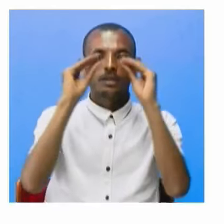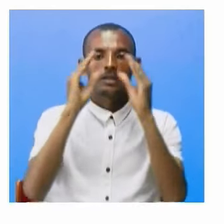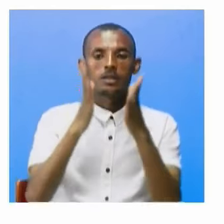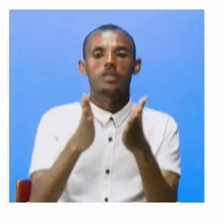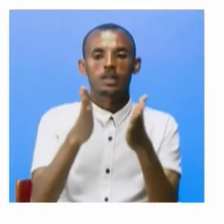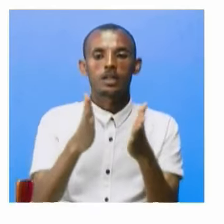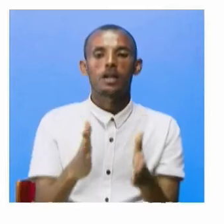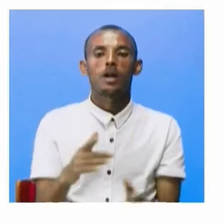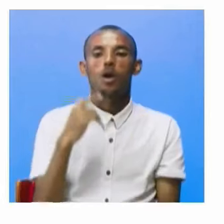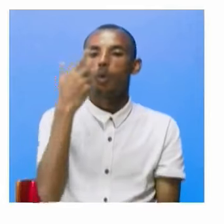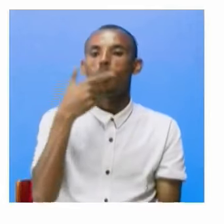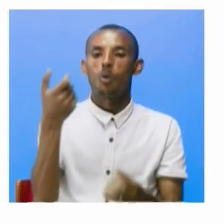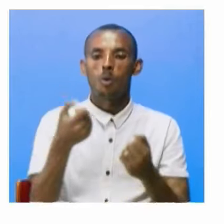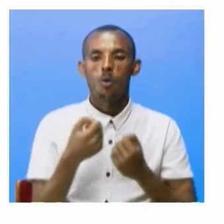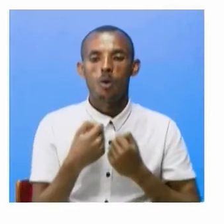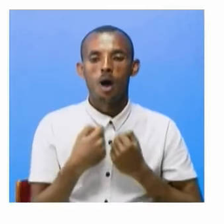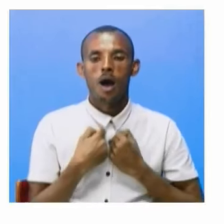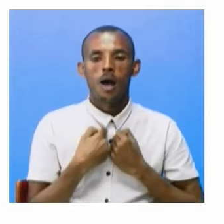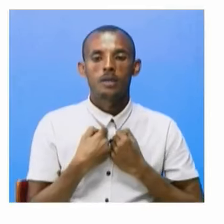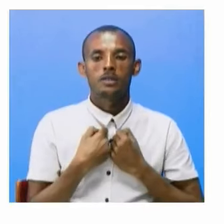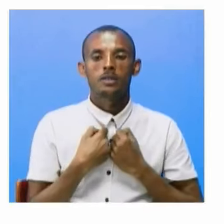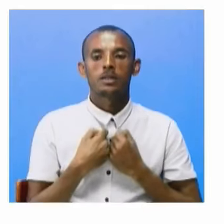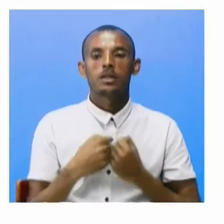Who has,